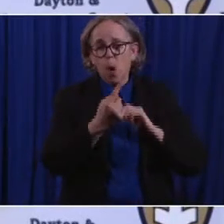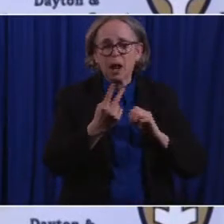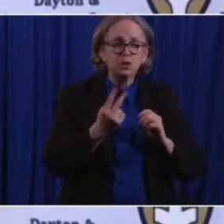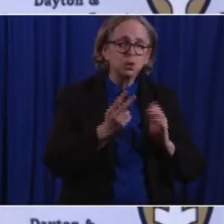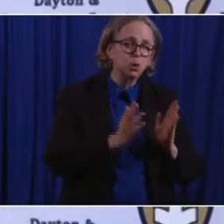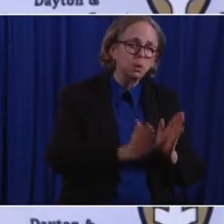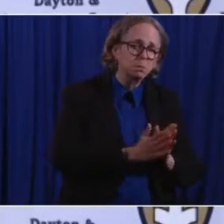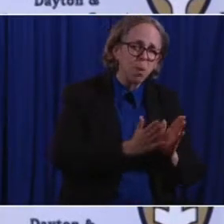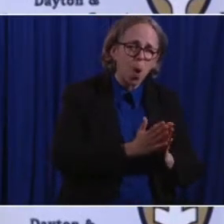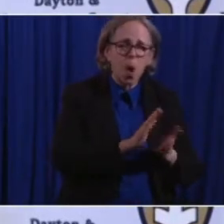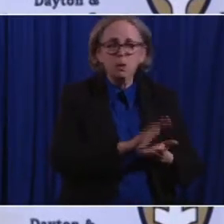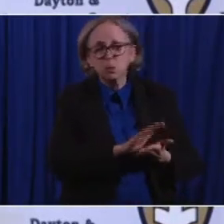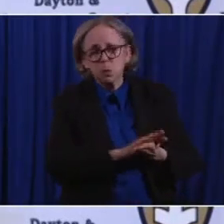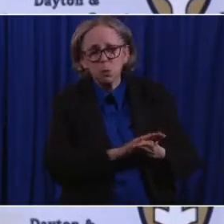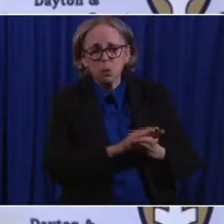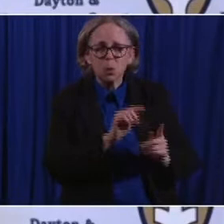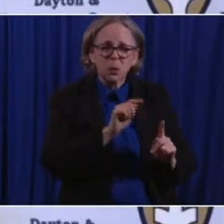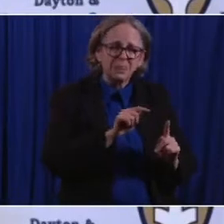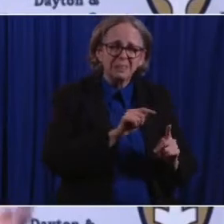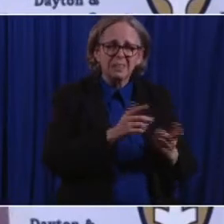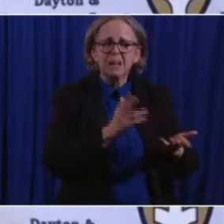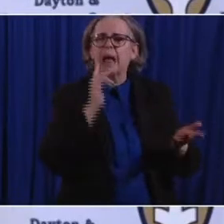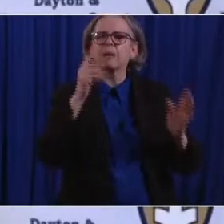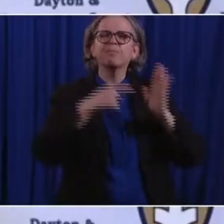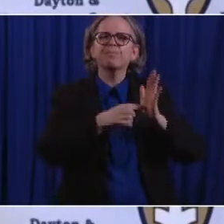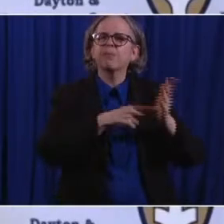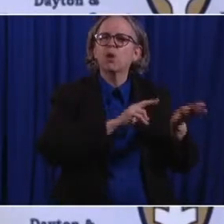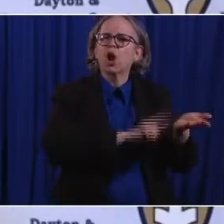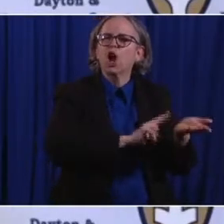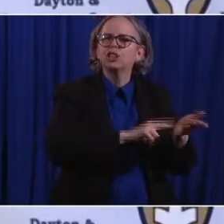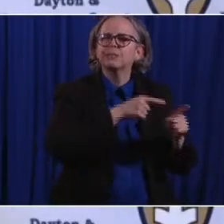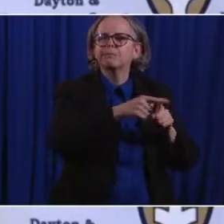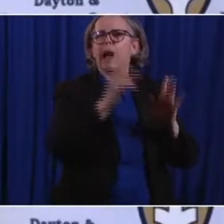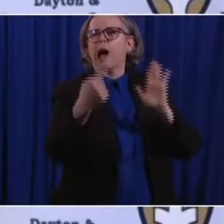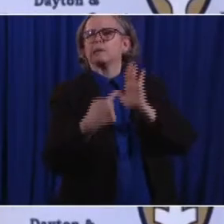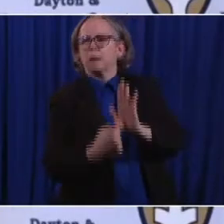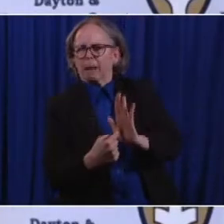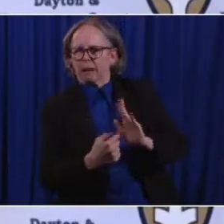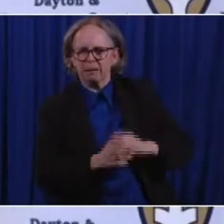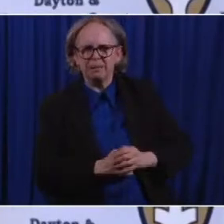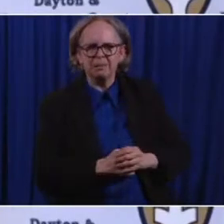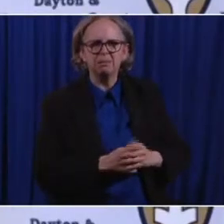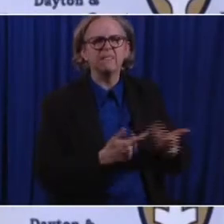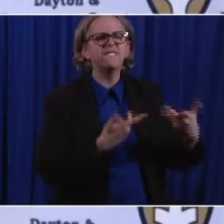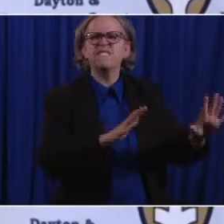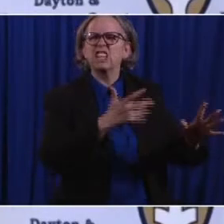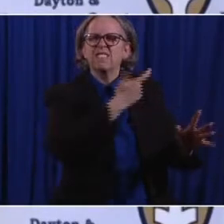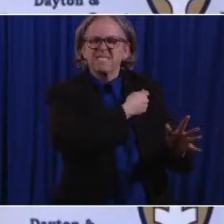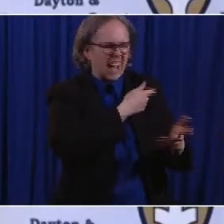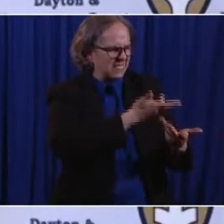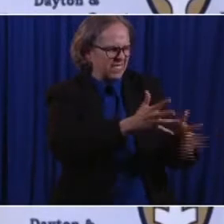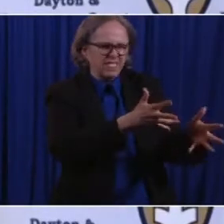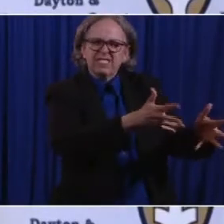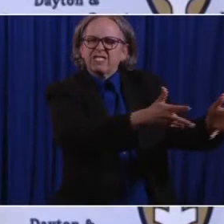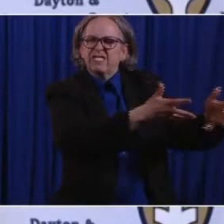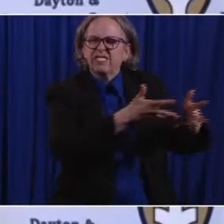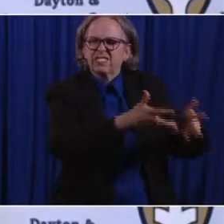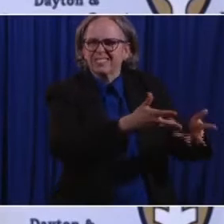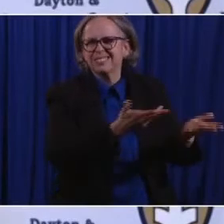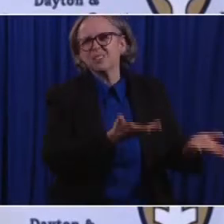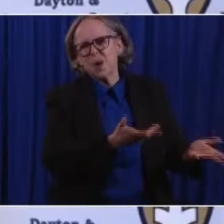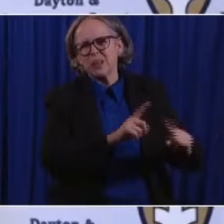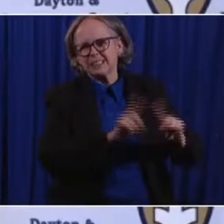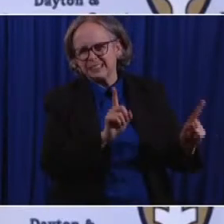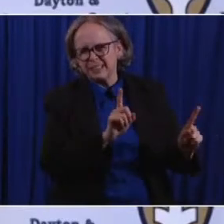are nursing schools where everyone is already been vaccinated. But I think virtually every single college